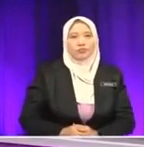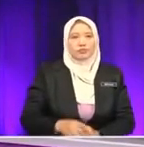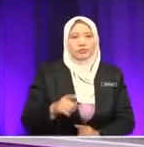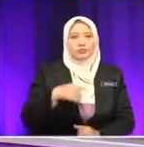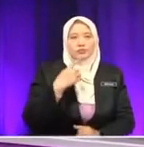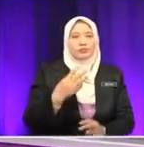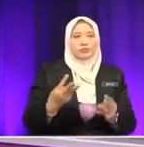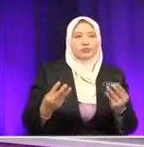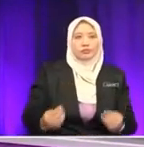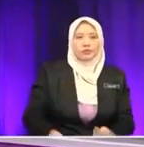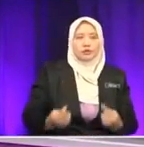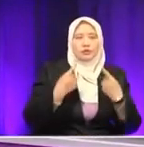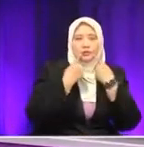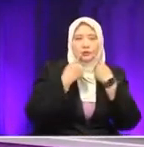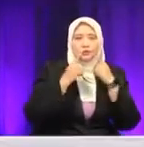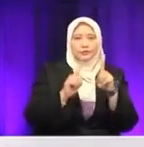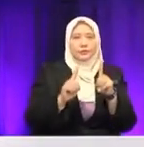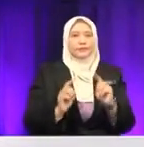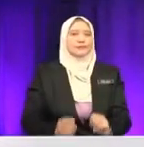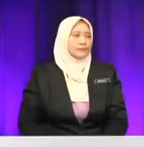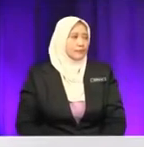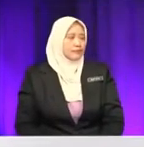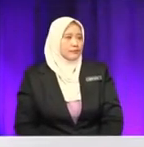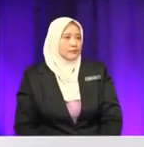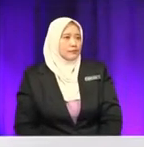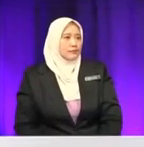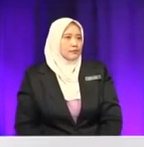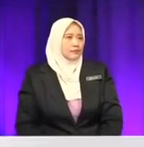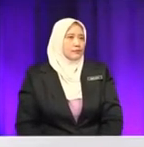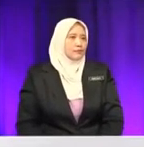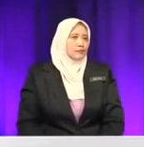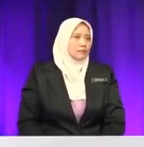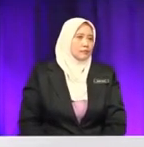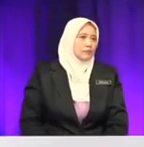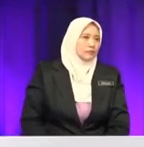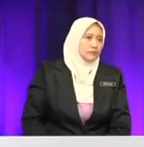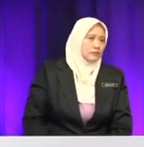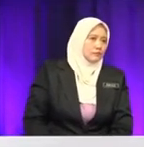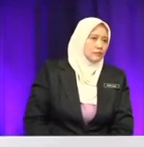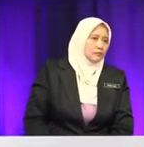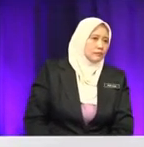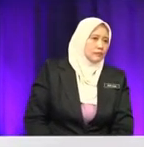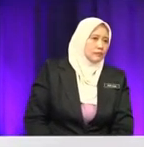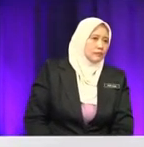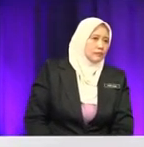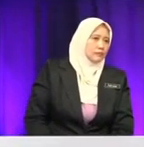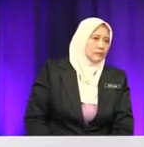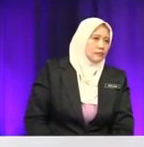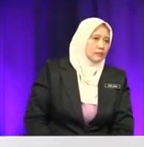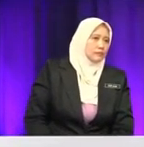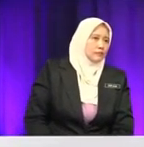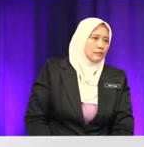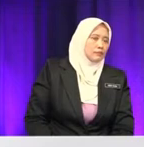of your first answer? Come on, bring it on. People, let's go. Who wants to give it a shot? Can I